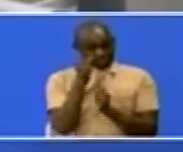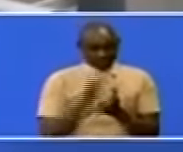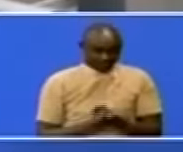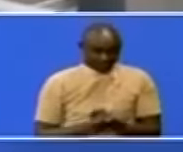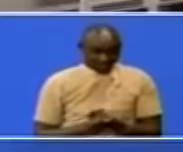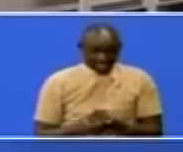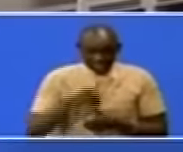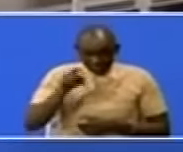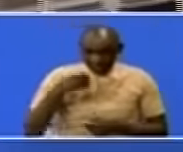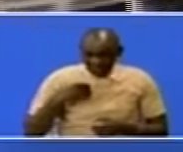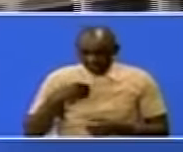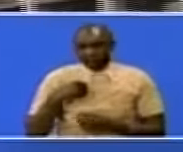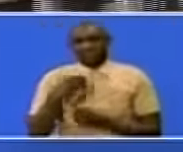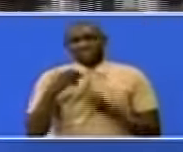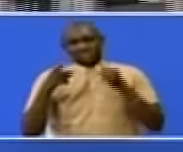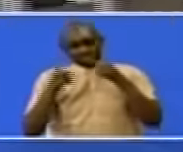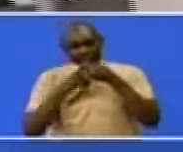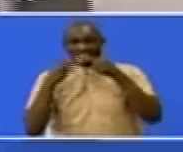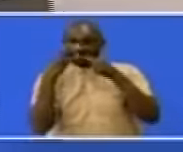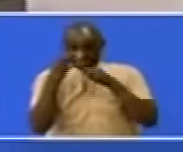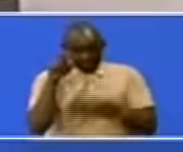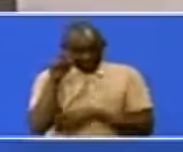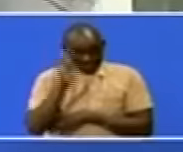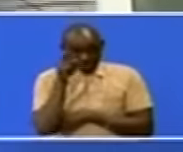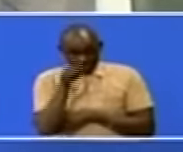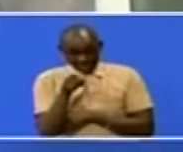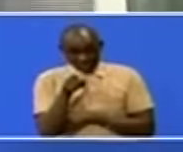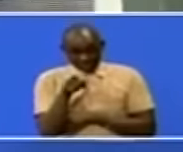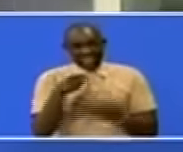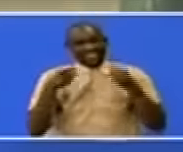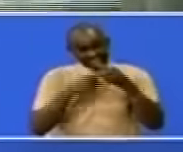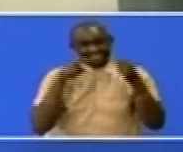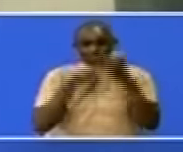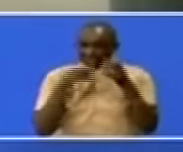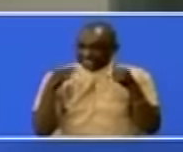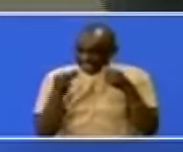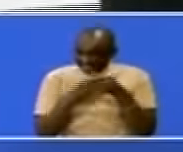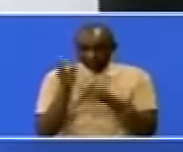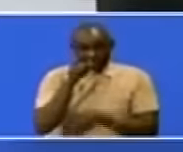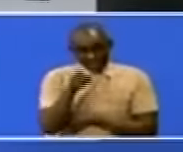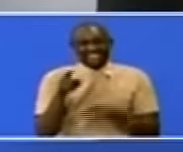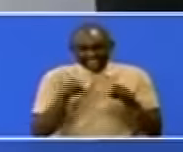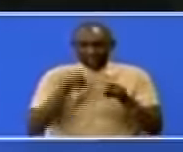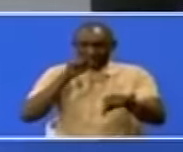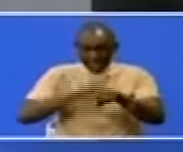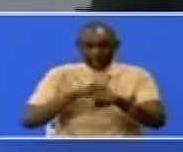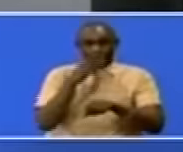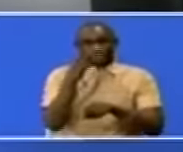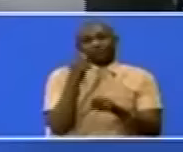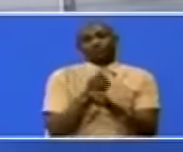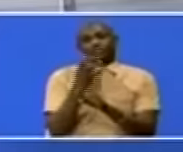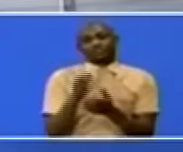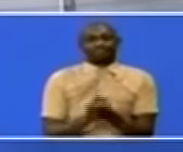to stand at 5.73 billion shillings from 6.87 billion shillings the same period in